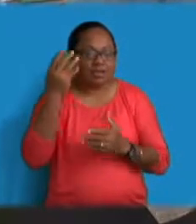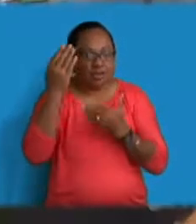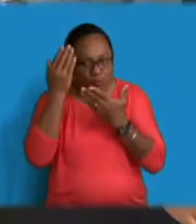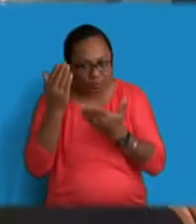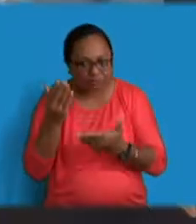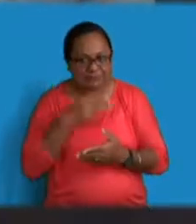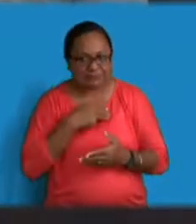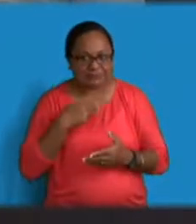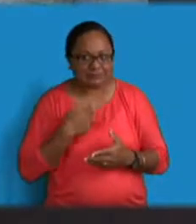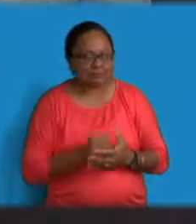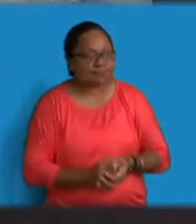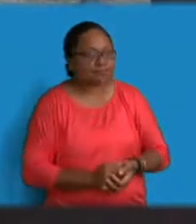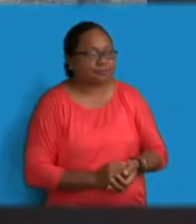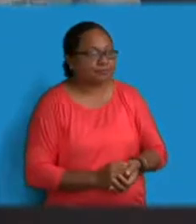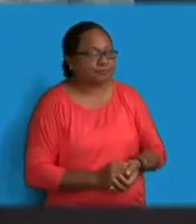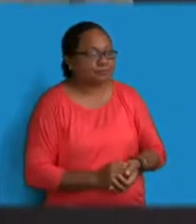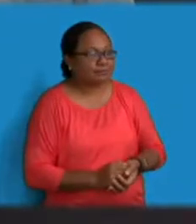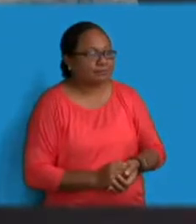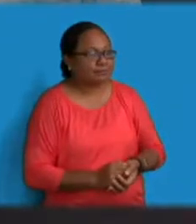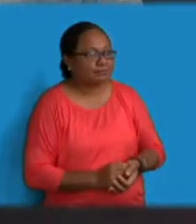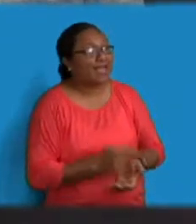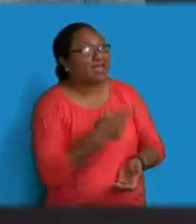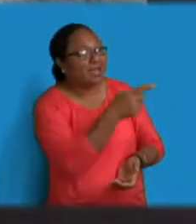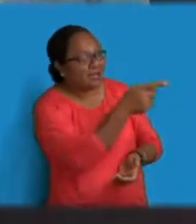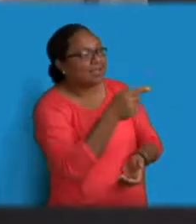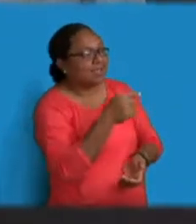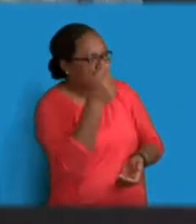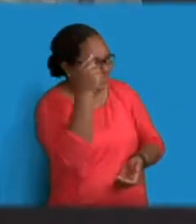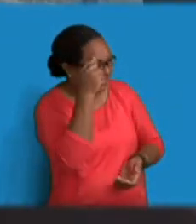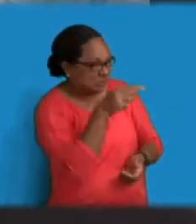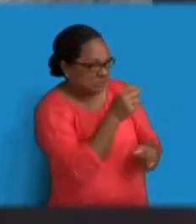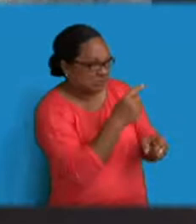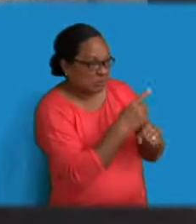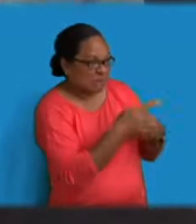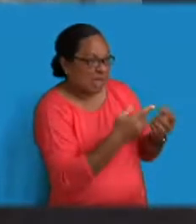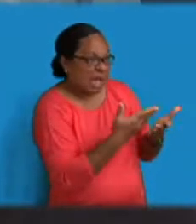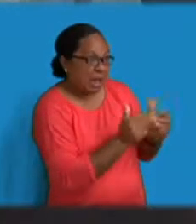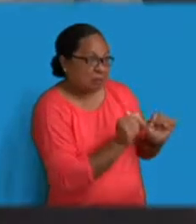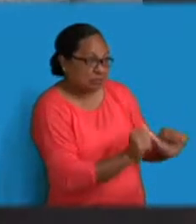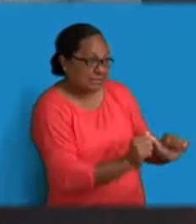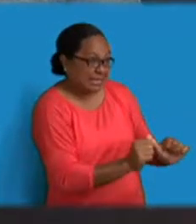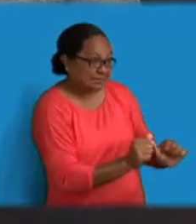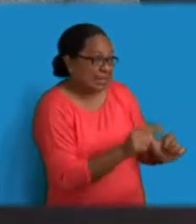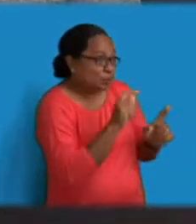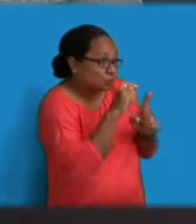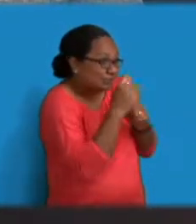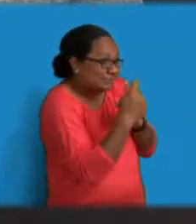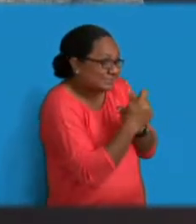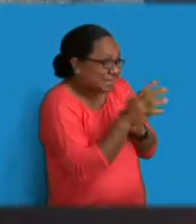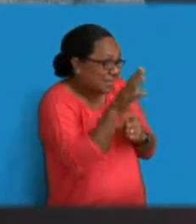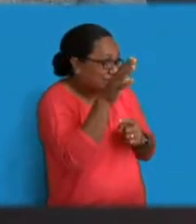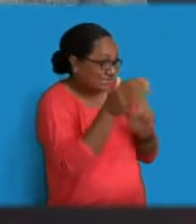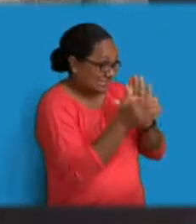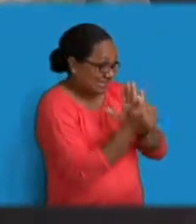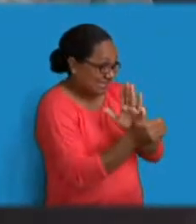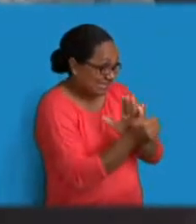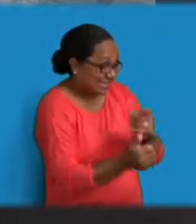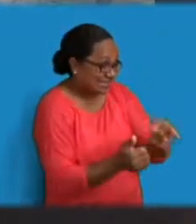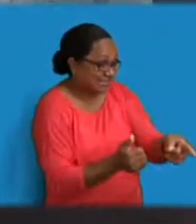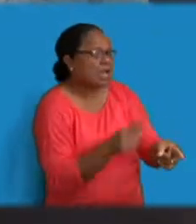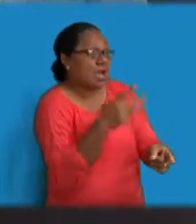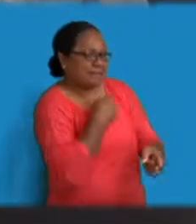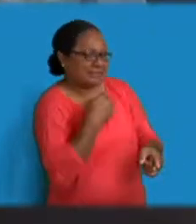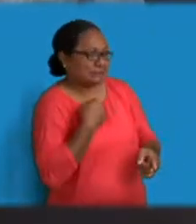I think, Madam Speaker, the Honourable Member might be referring to the protection of traditional knowledge. That is something that can be addressed with the Ministry